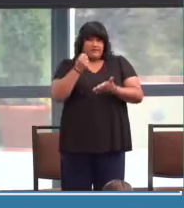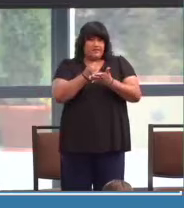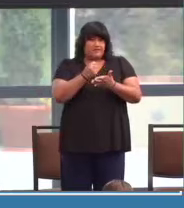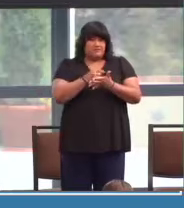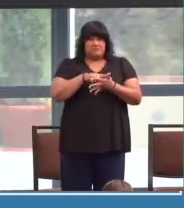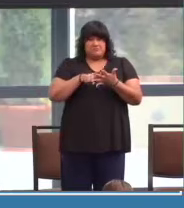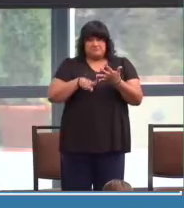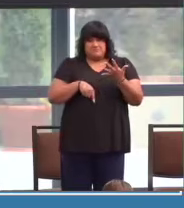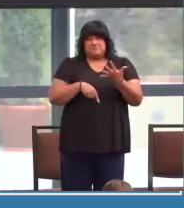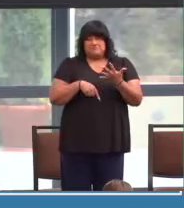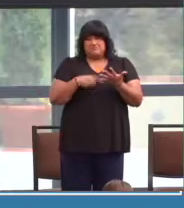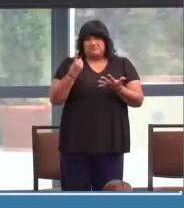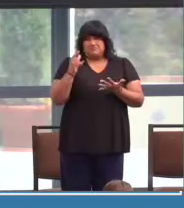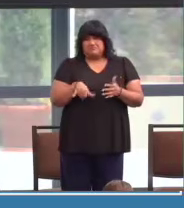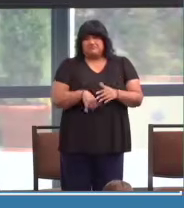or something like that.